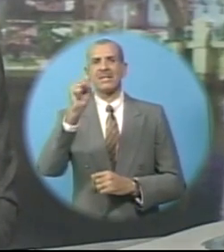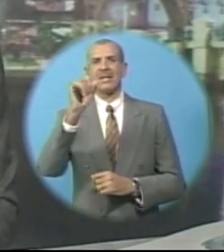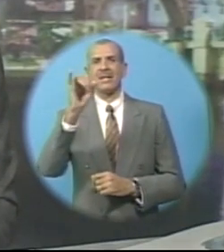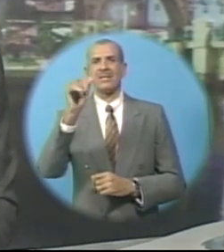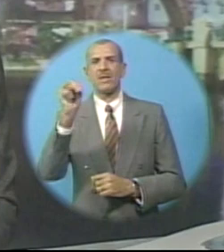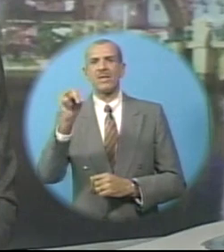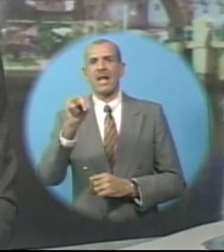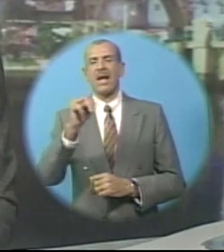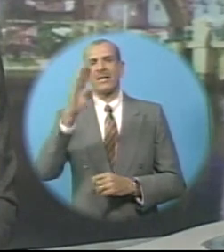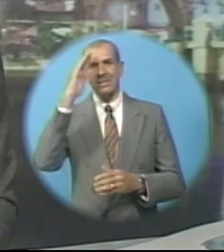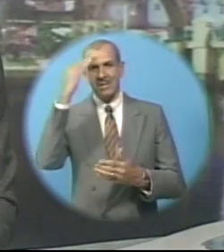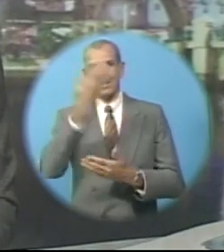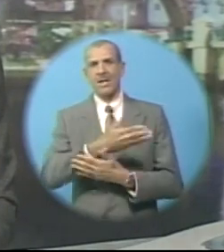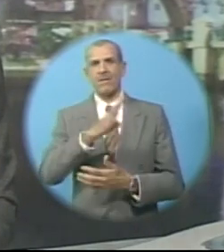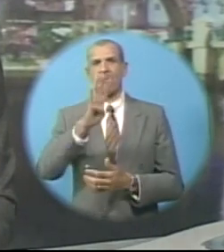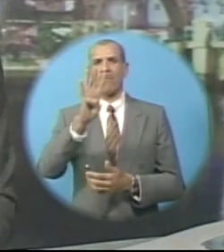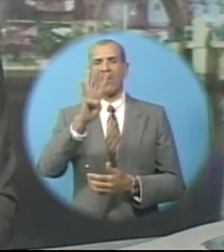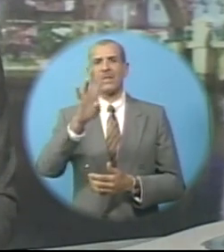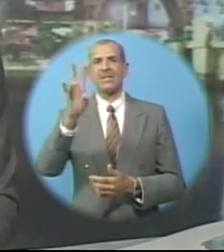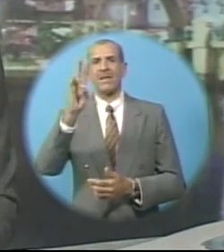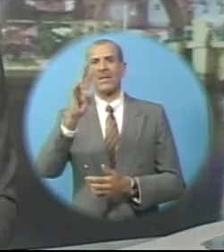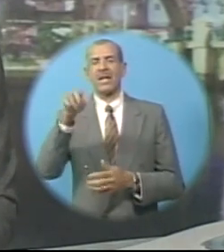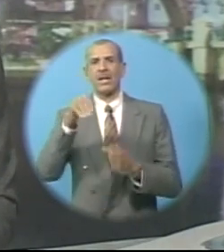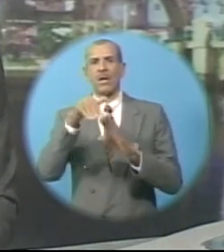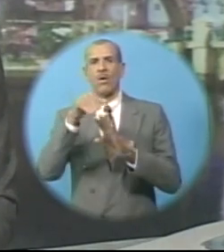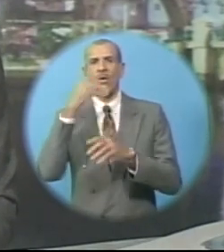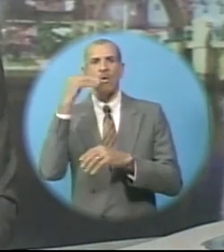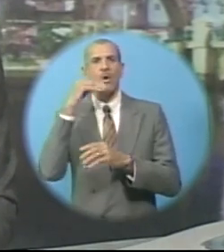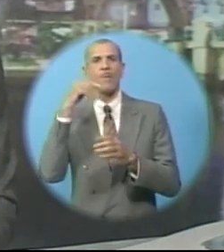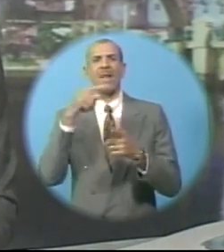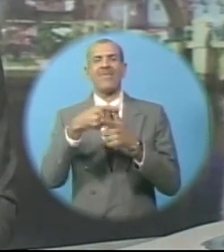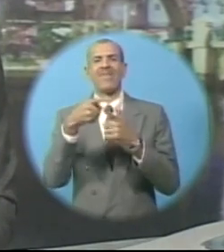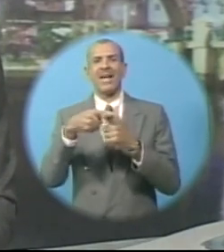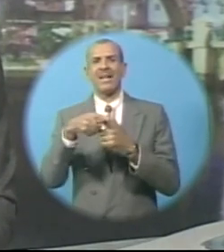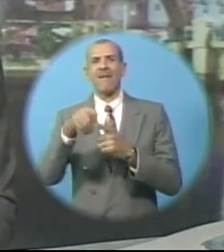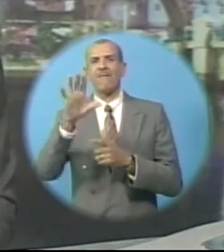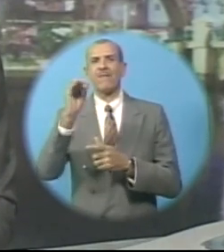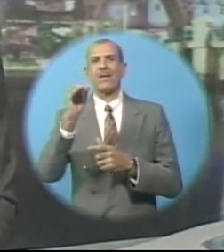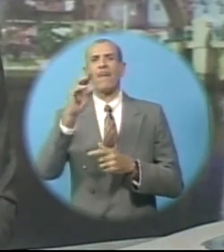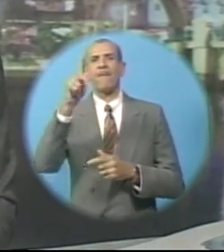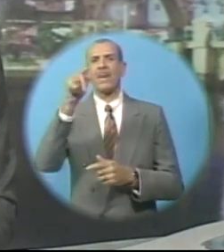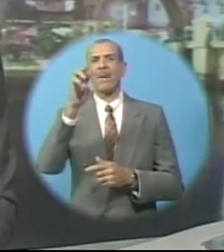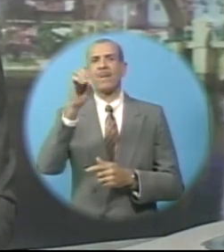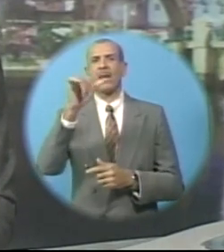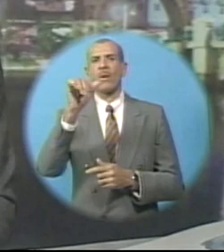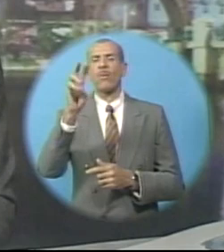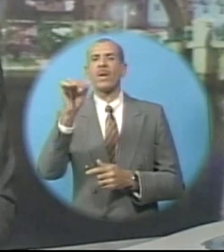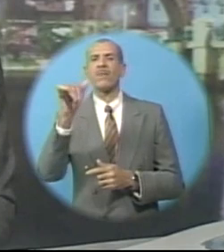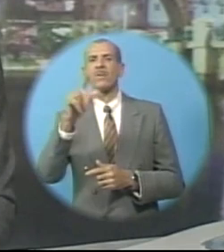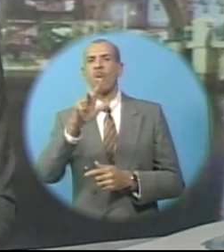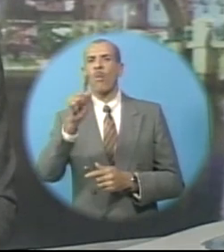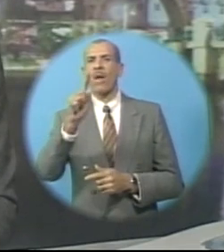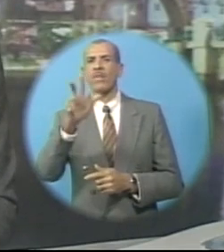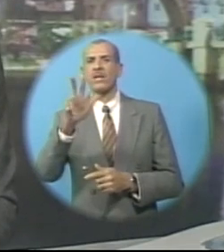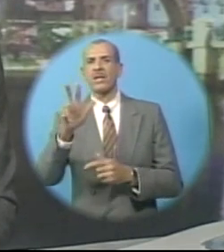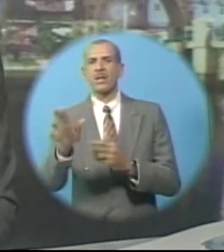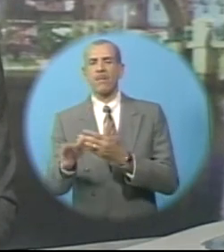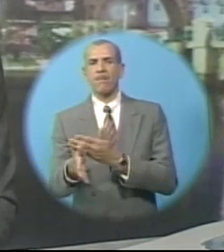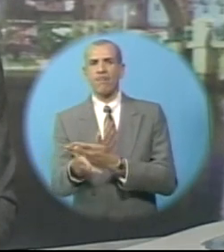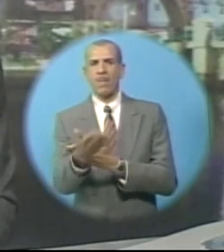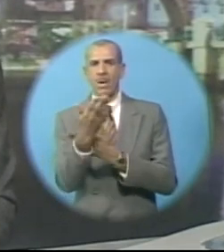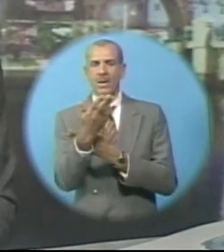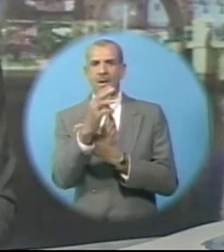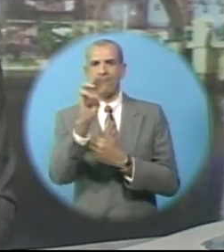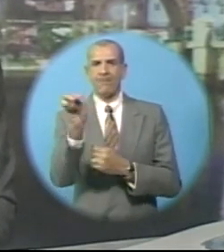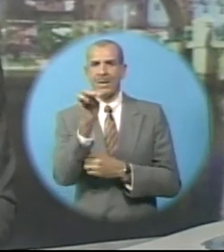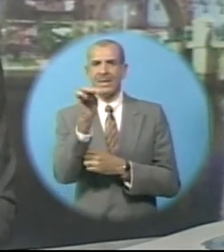son, 47-year-old Ronald, in their home before killing 50-year-old Pamela Williams around 1:30 on Monday morning when he was captured